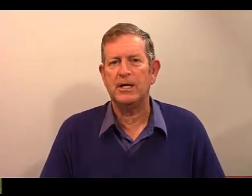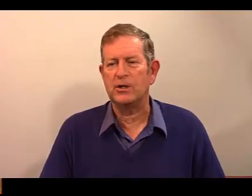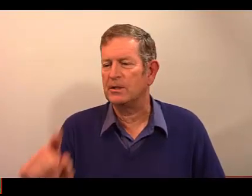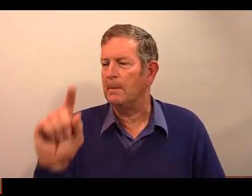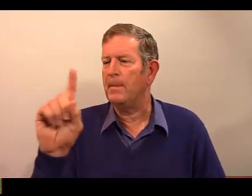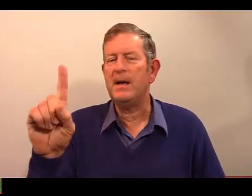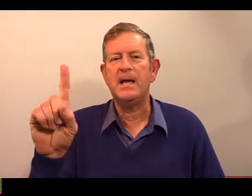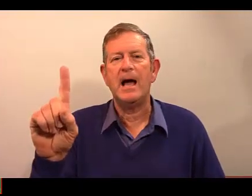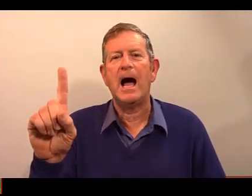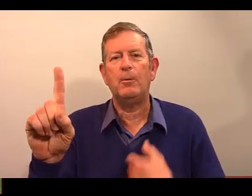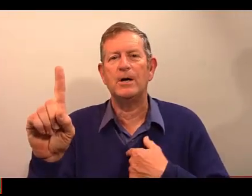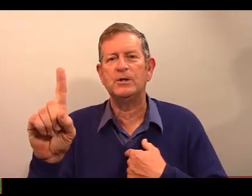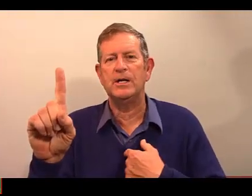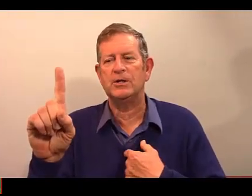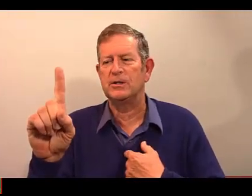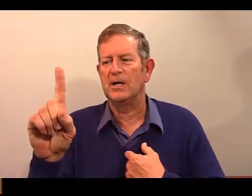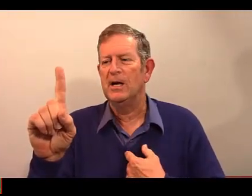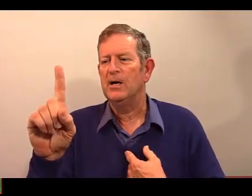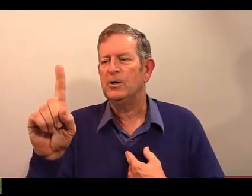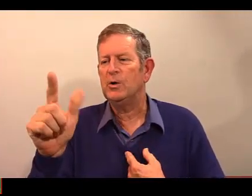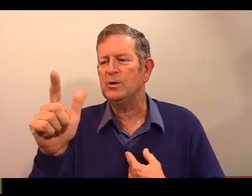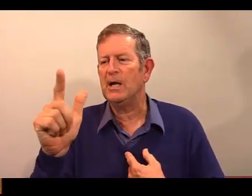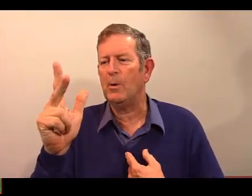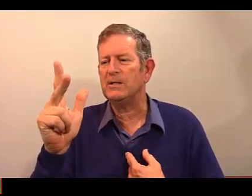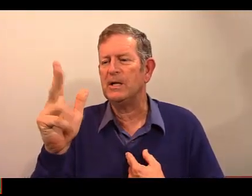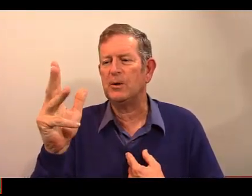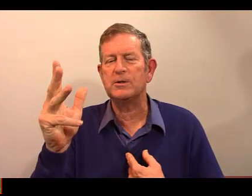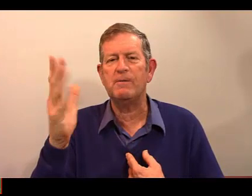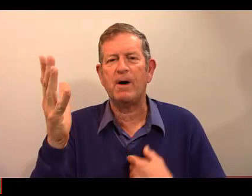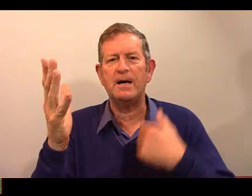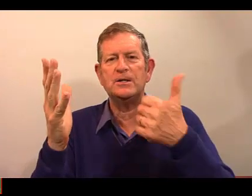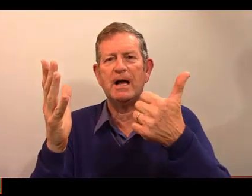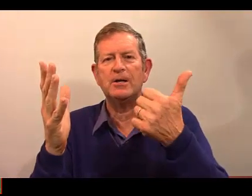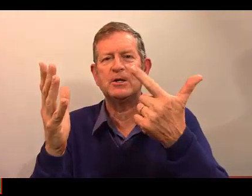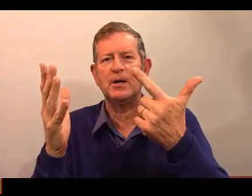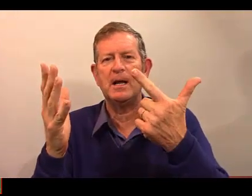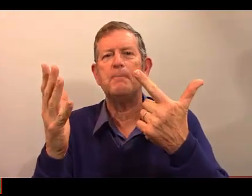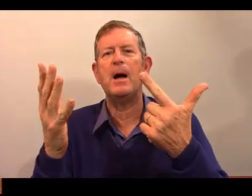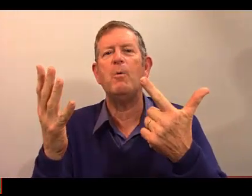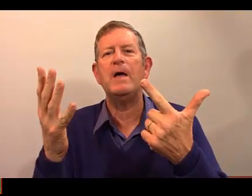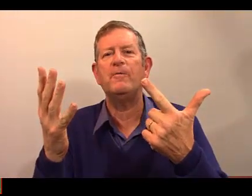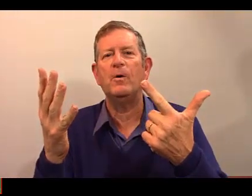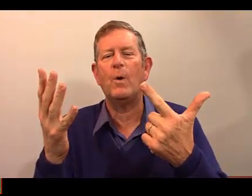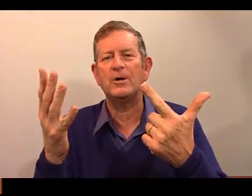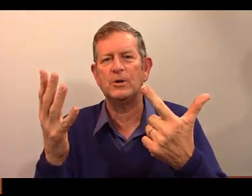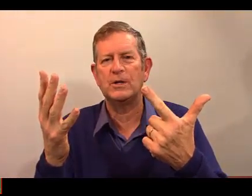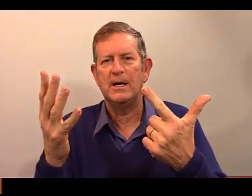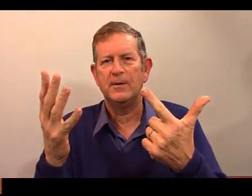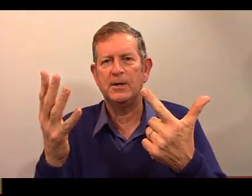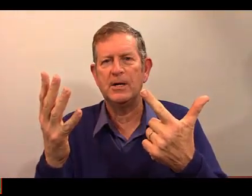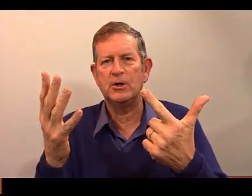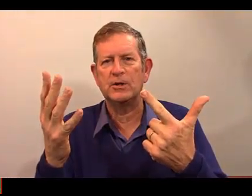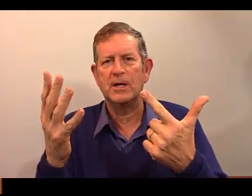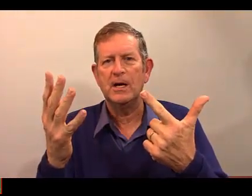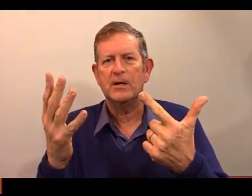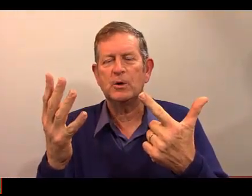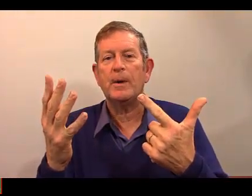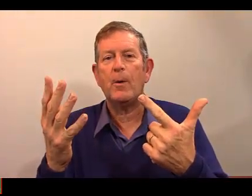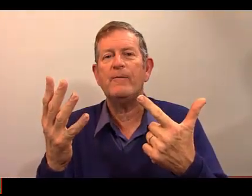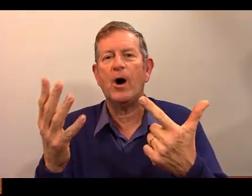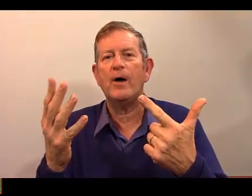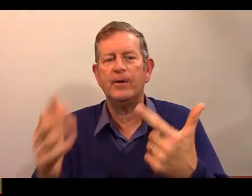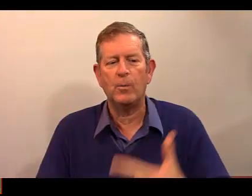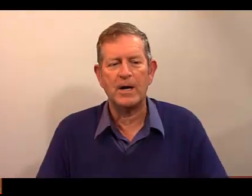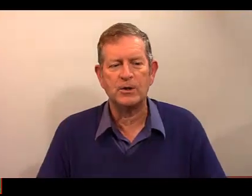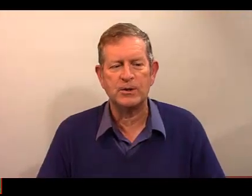I wash the dishes. Monday, I wash the dishes. Tuesday, Wednesday, Thursday, Friday, Saturday, Sunday, my wife washes the dishes.